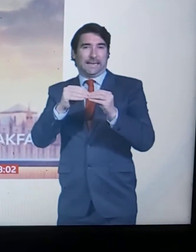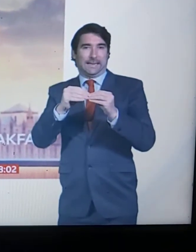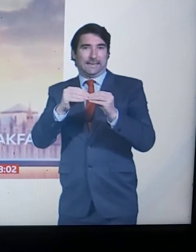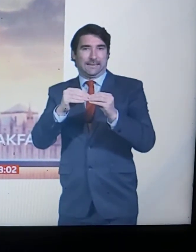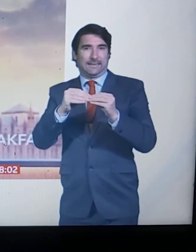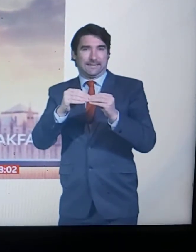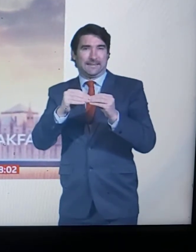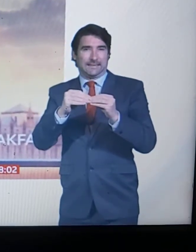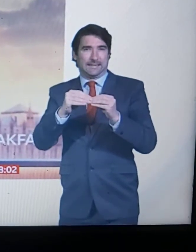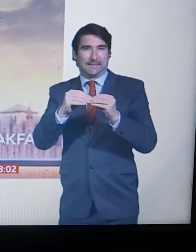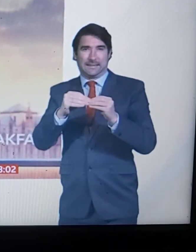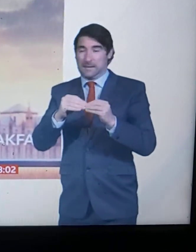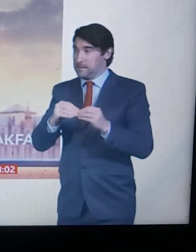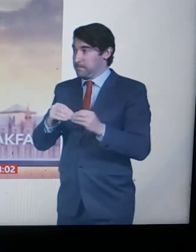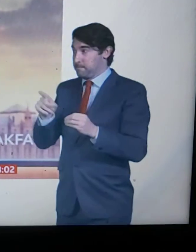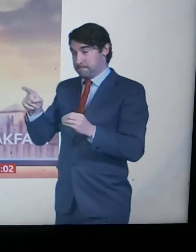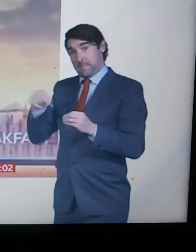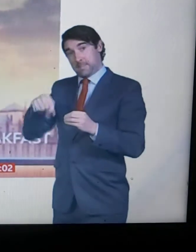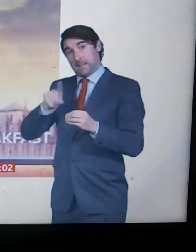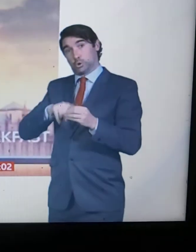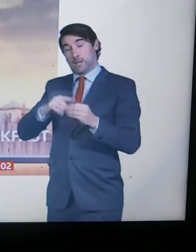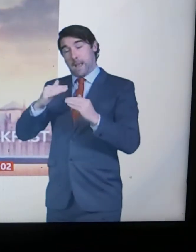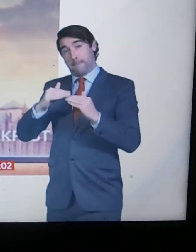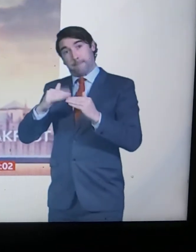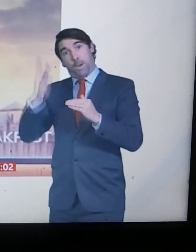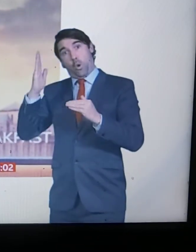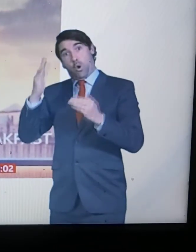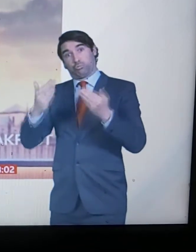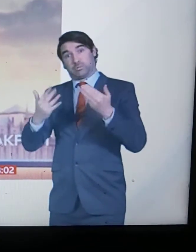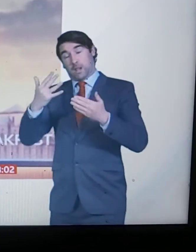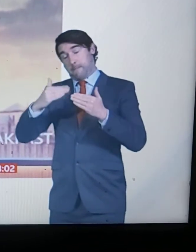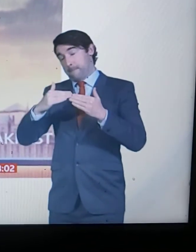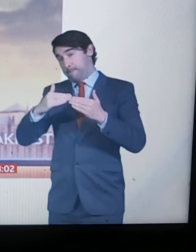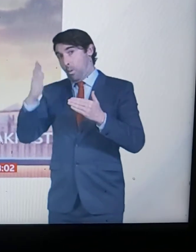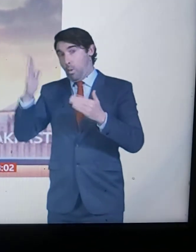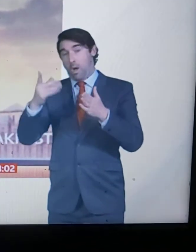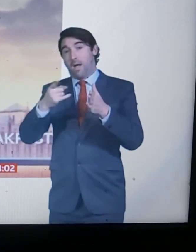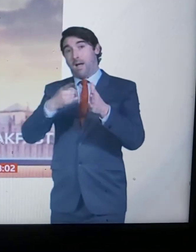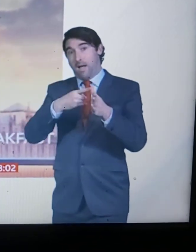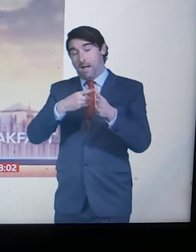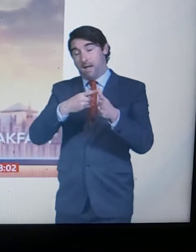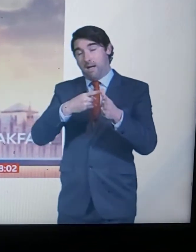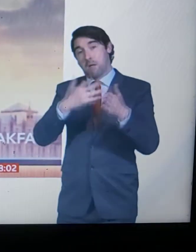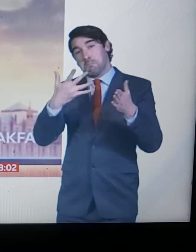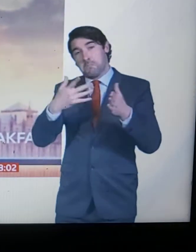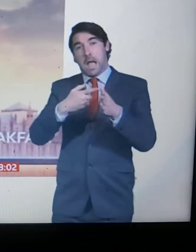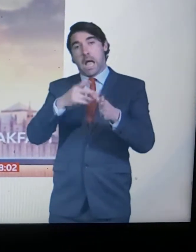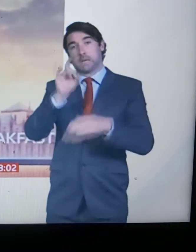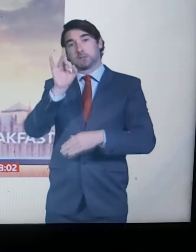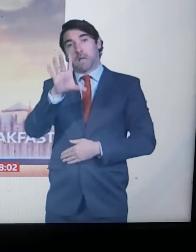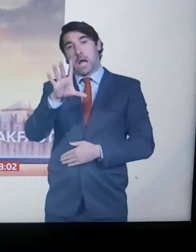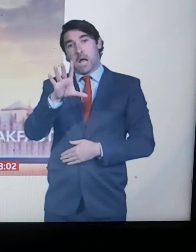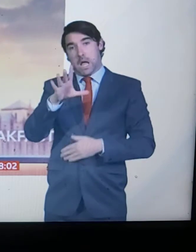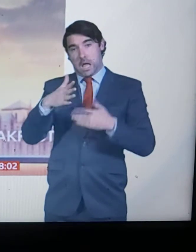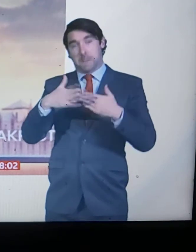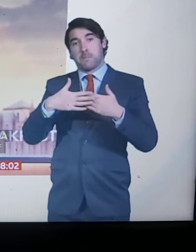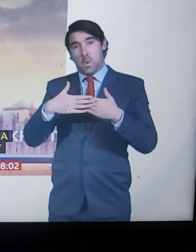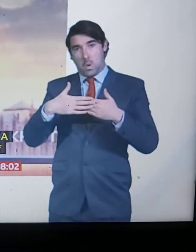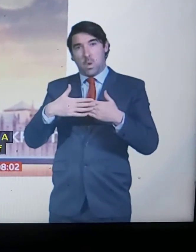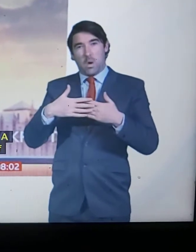literally hundreds of thousands of students being in position to move on to the next stage of either going